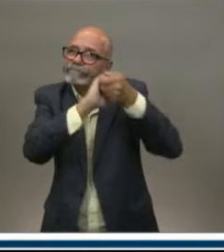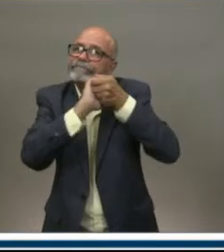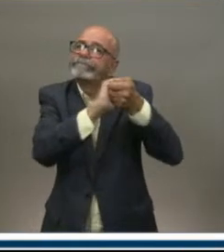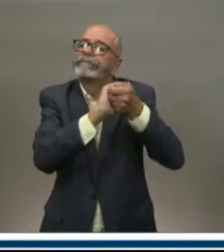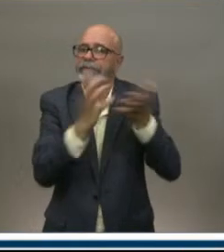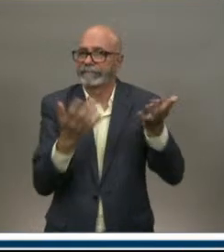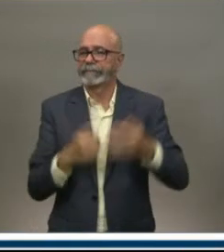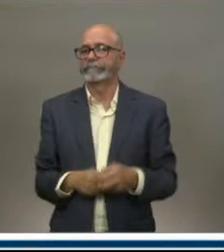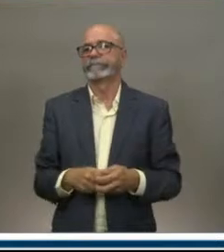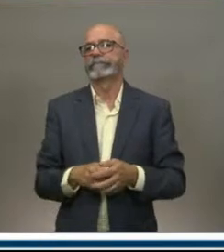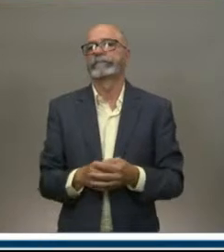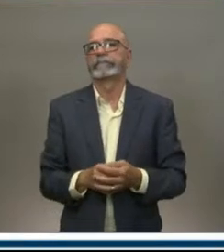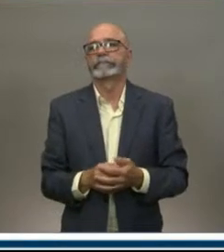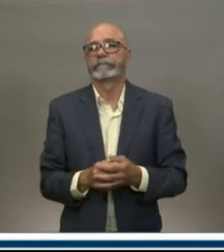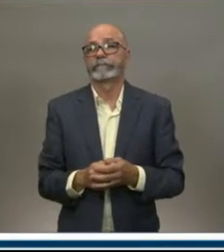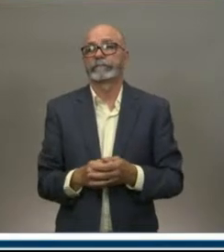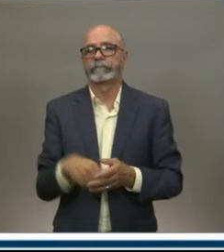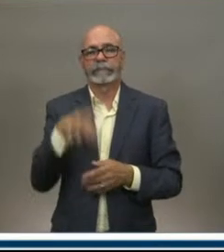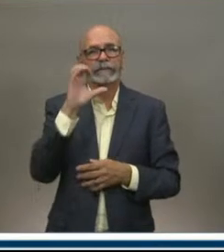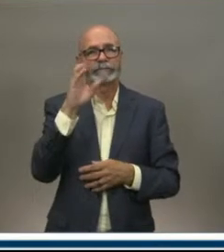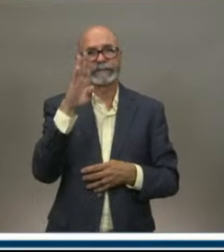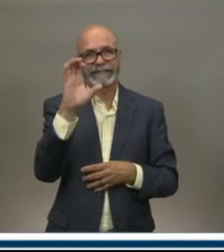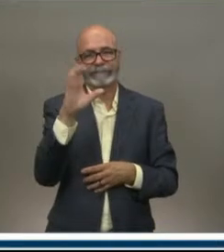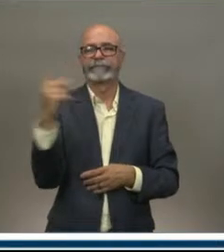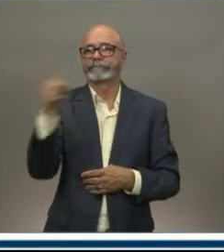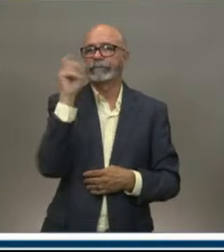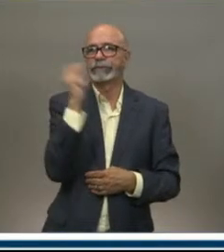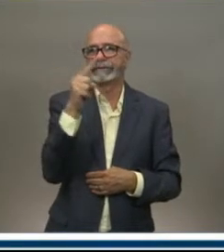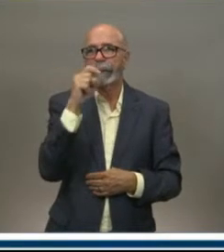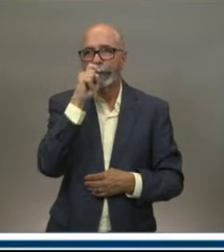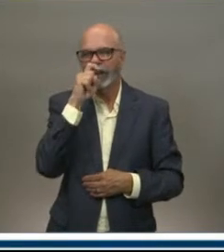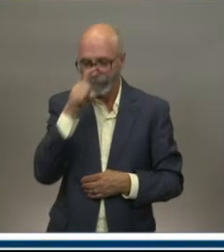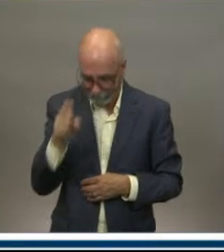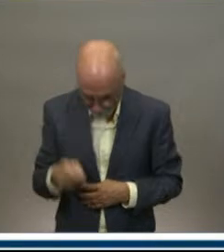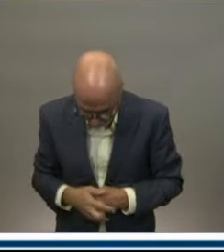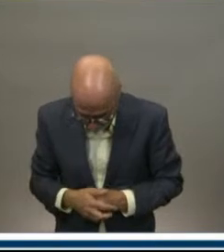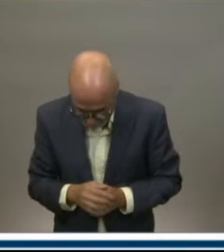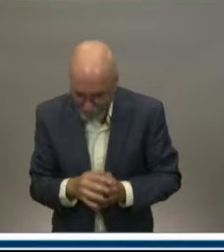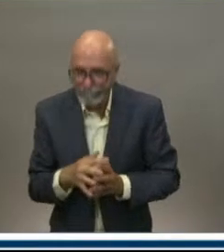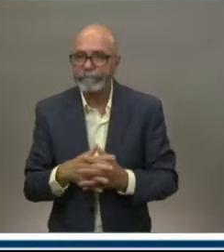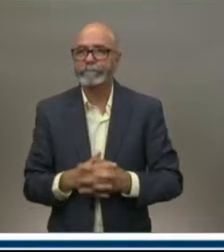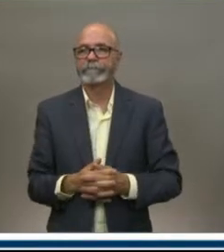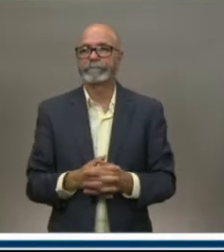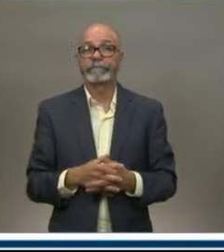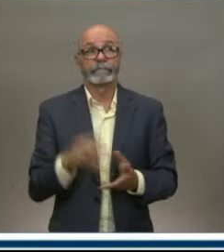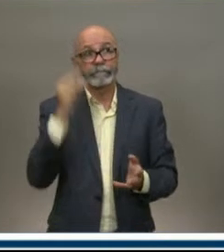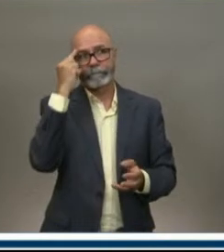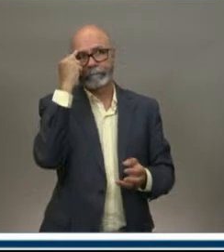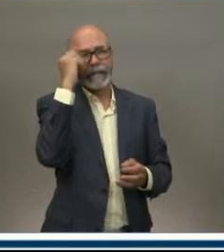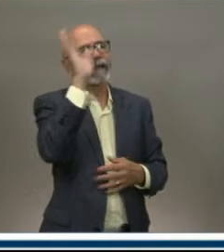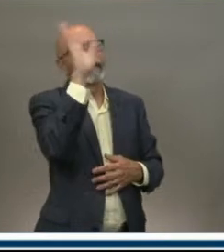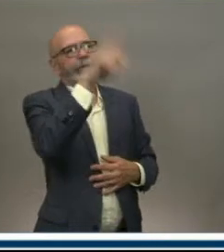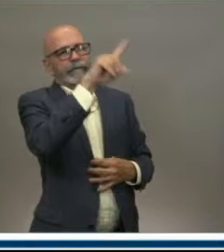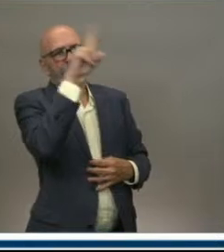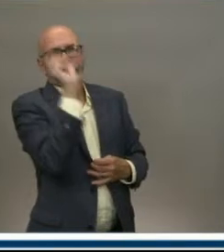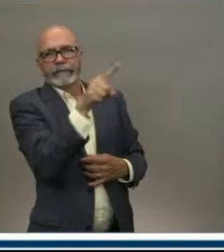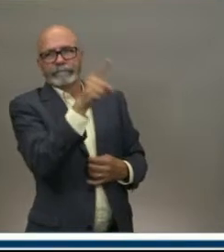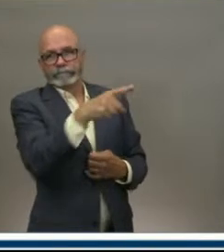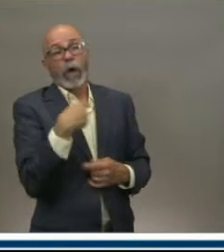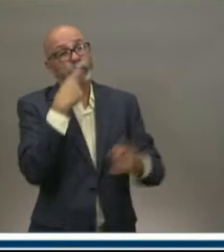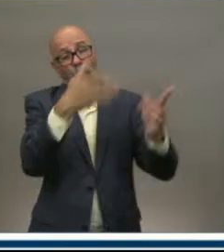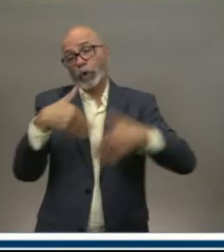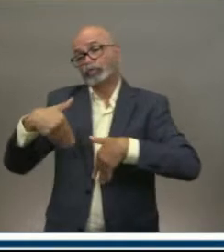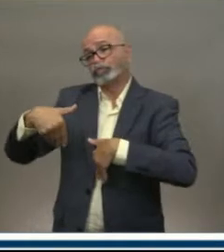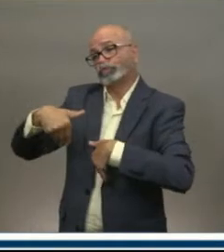Mike Gorman from CBC. Go ahead, Mike. Minister, your recommendations from the